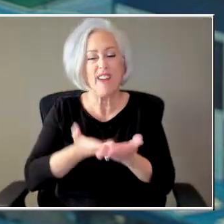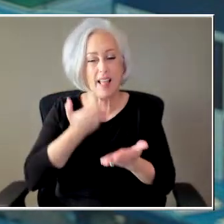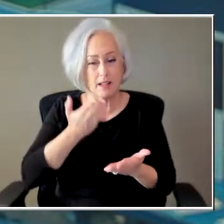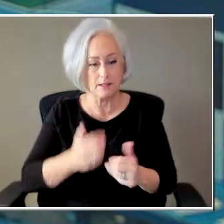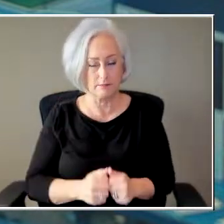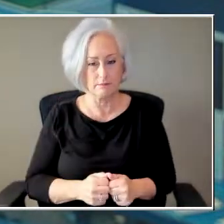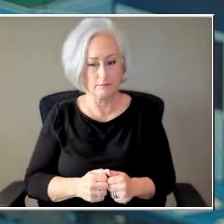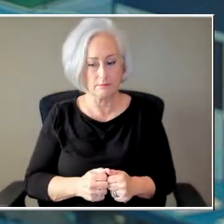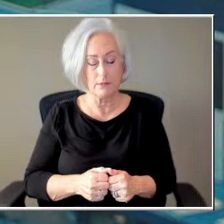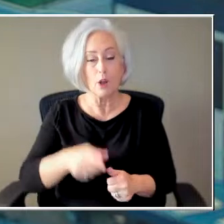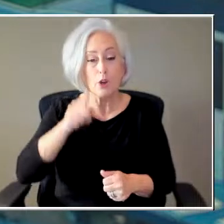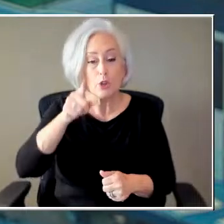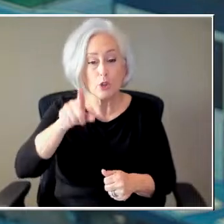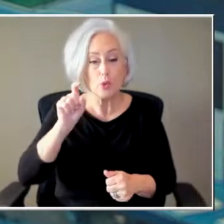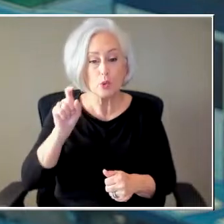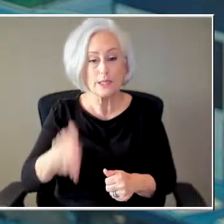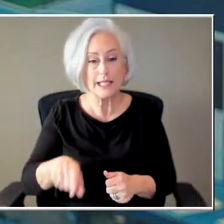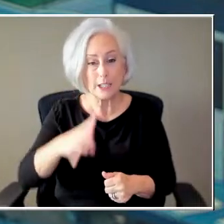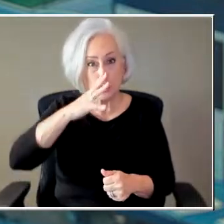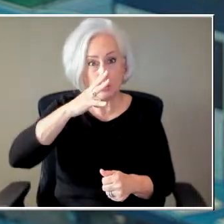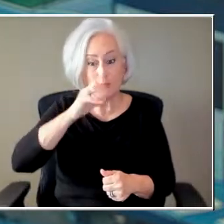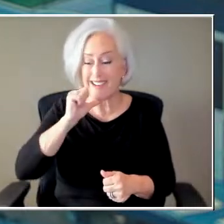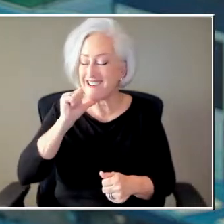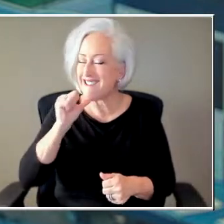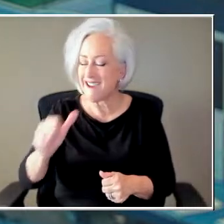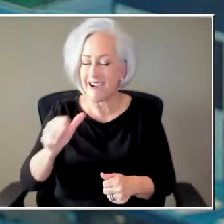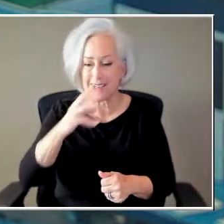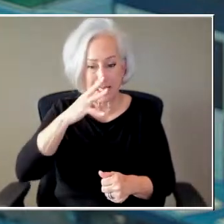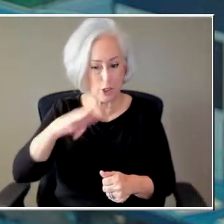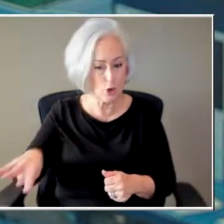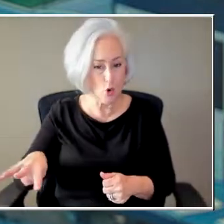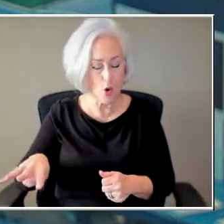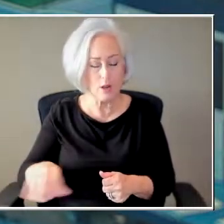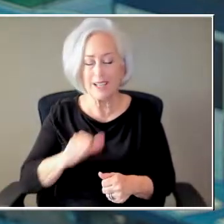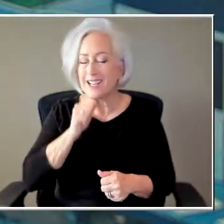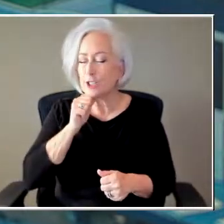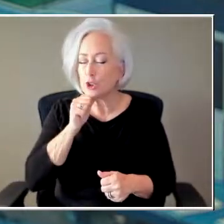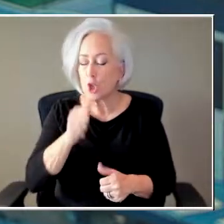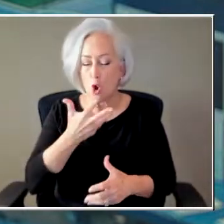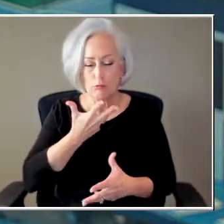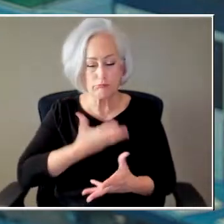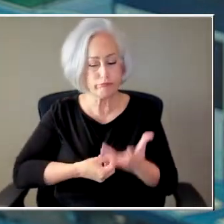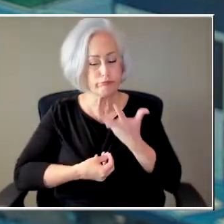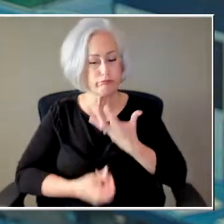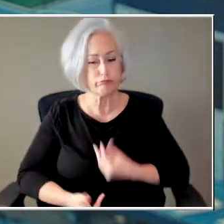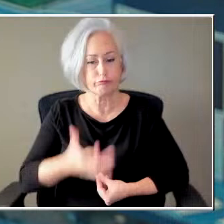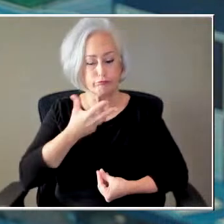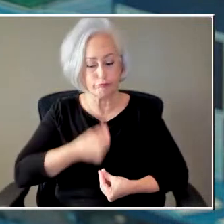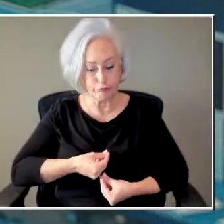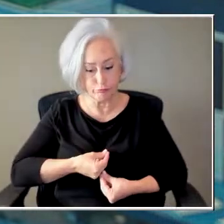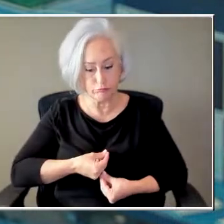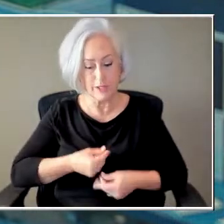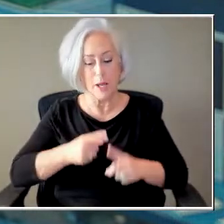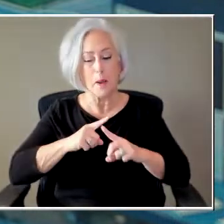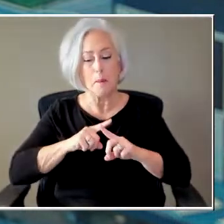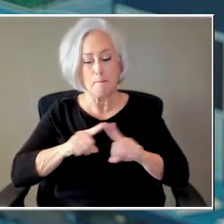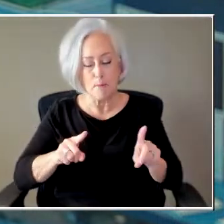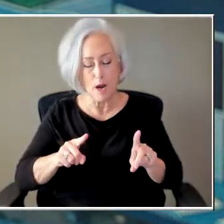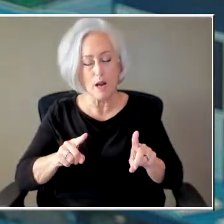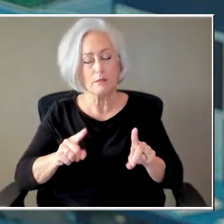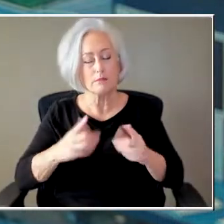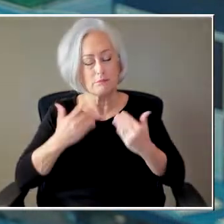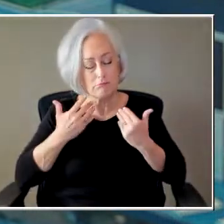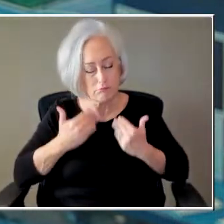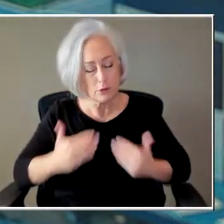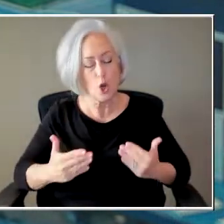to, instead of ignoring them, pushing them down, you need to allow yourself to feel each emotion. So I think that's